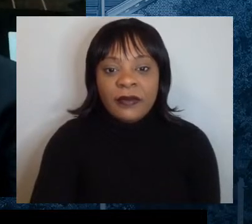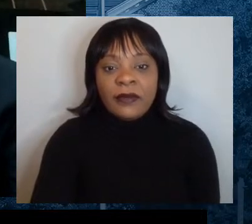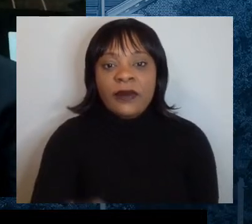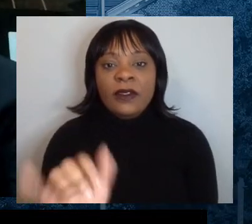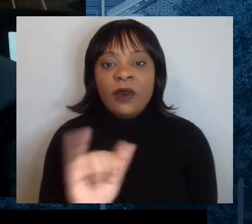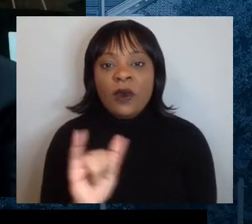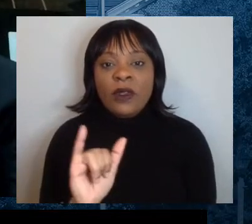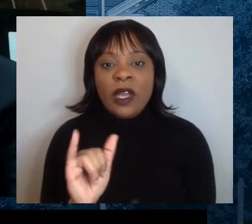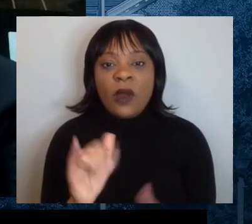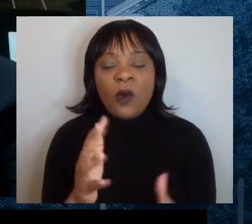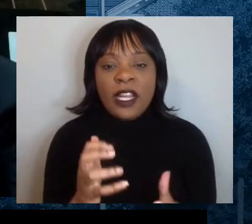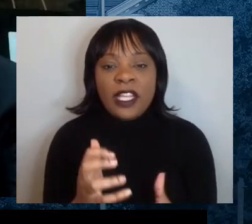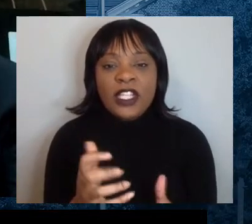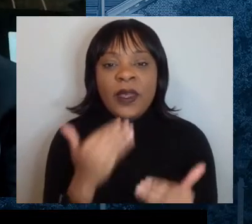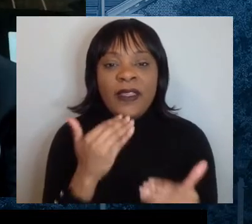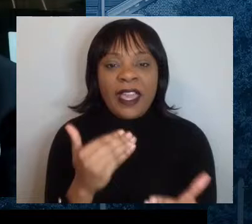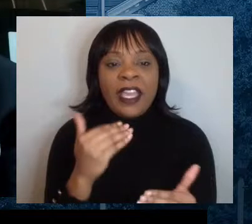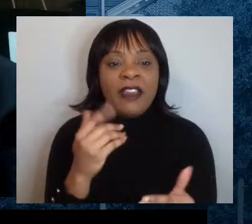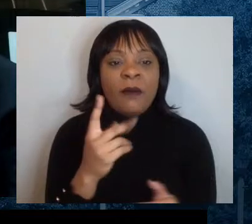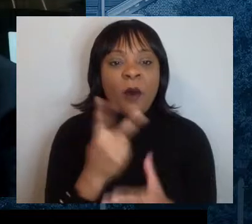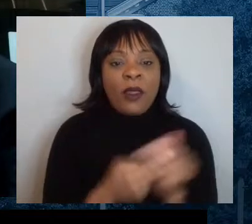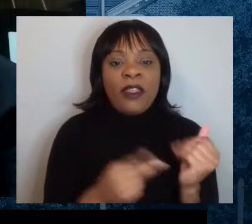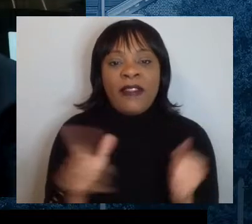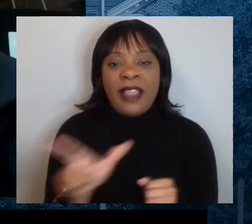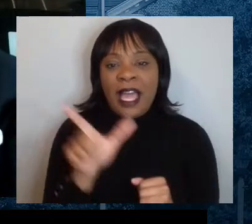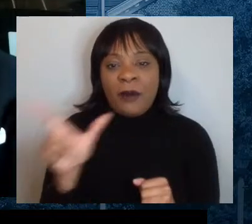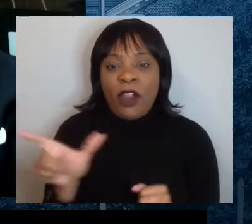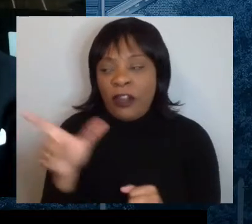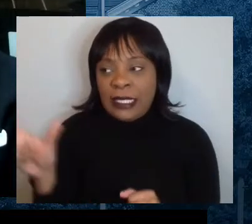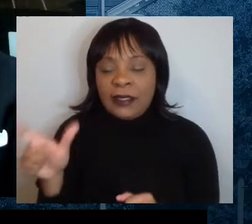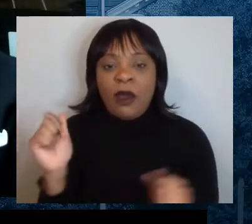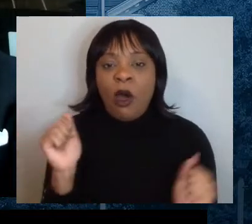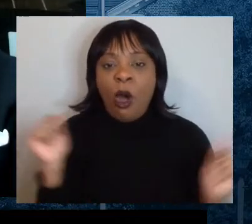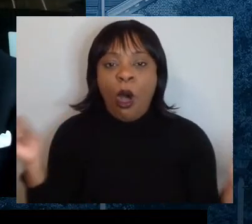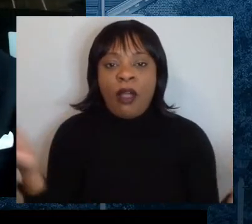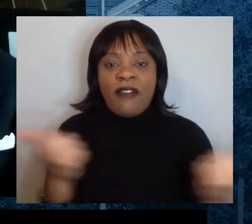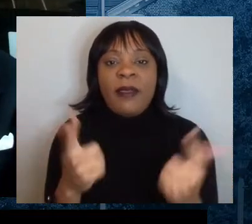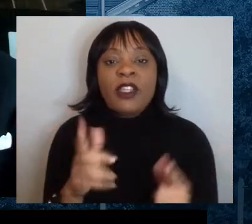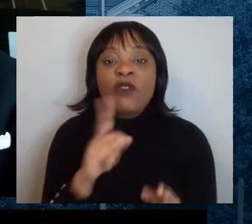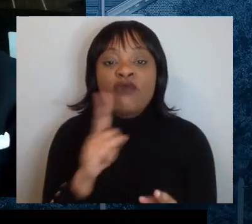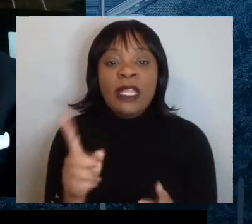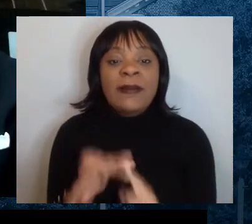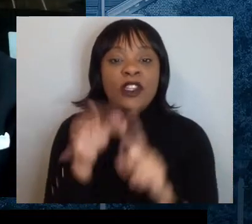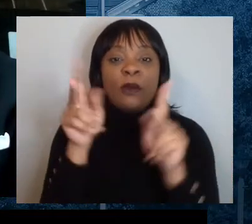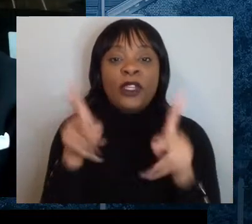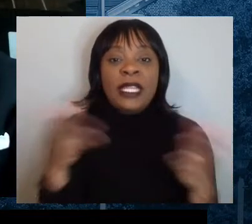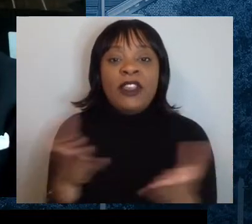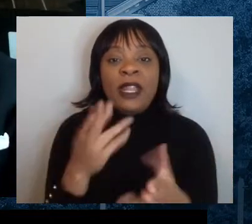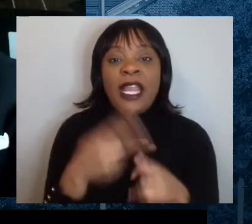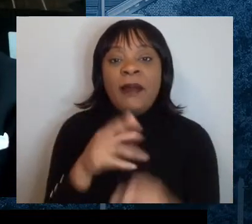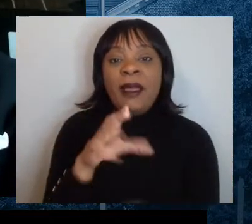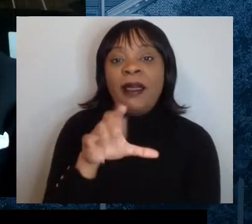Growth of the library. There is a very special person here. Her name is Lynn Massey.